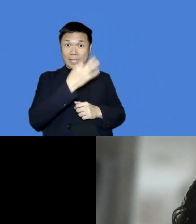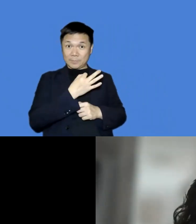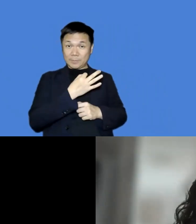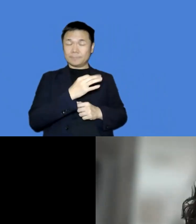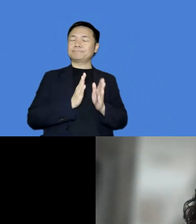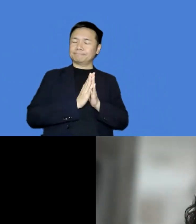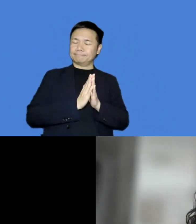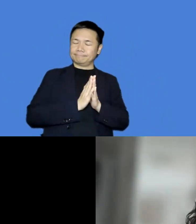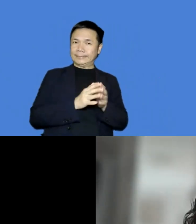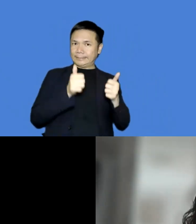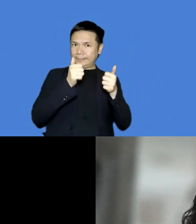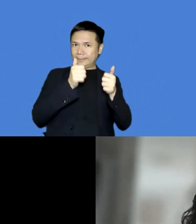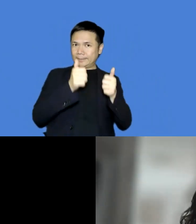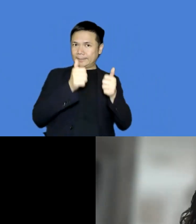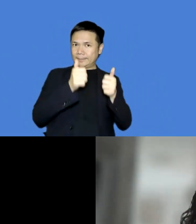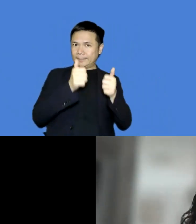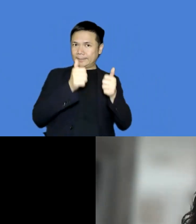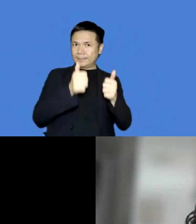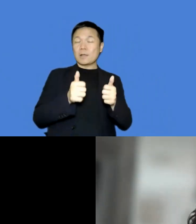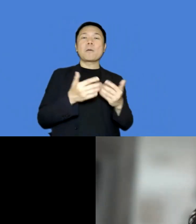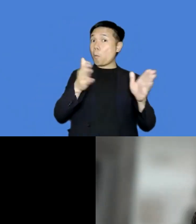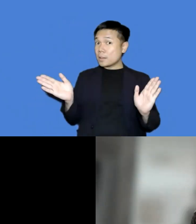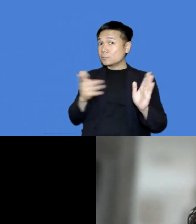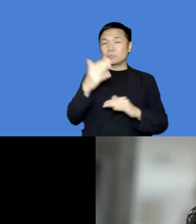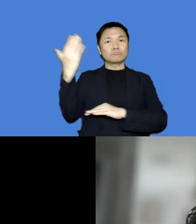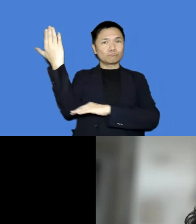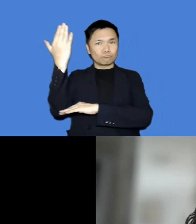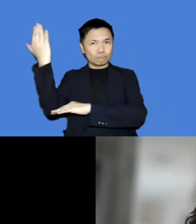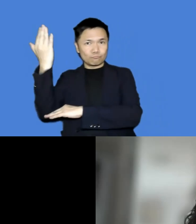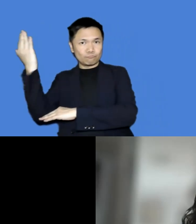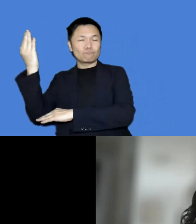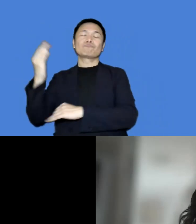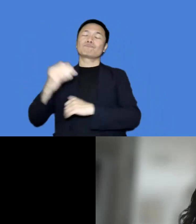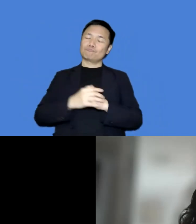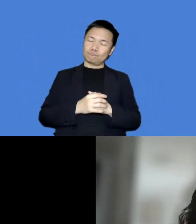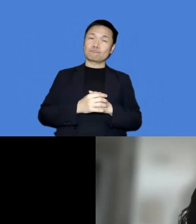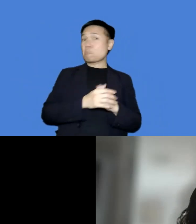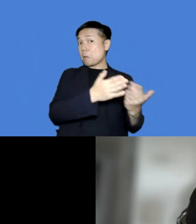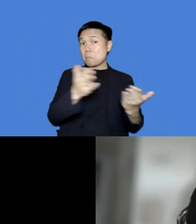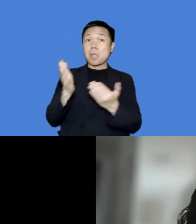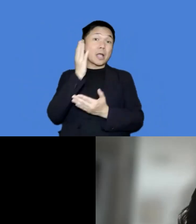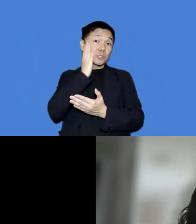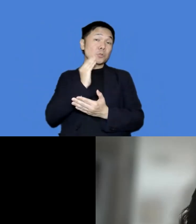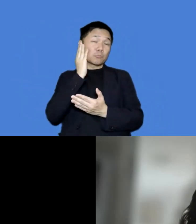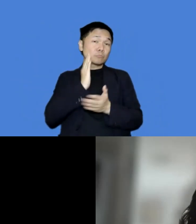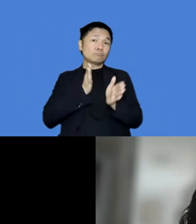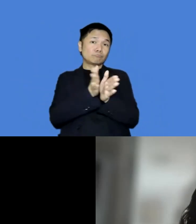valuable to also hear from our speakers in terms of their